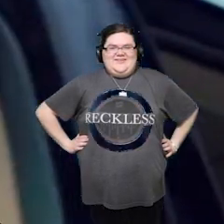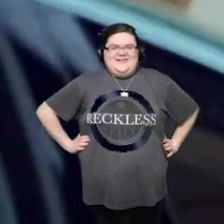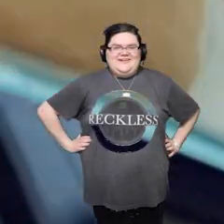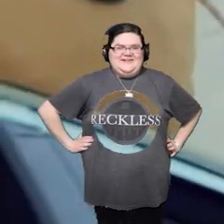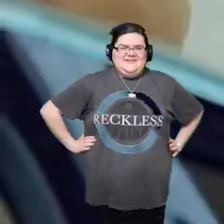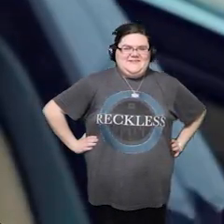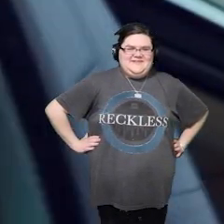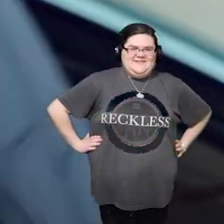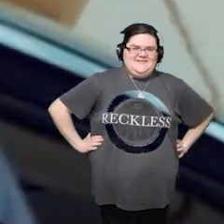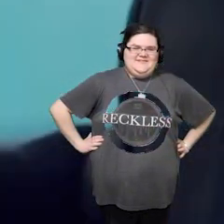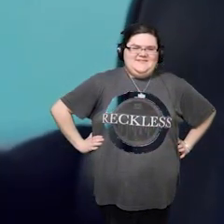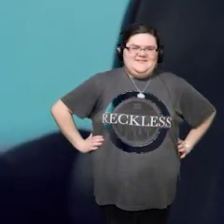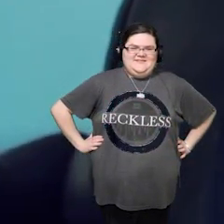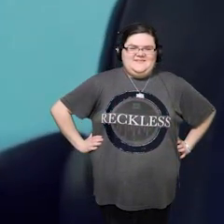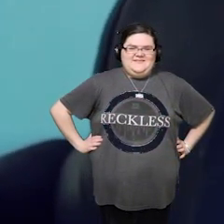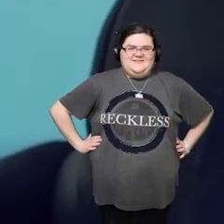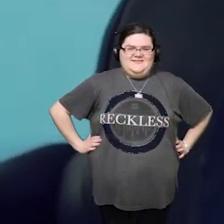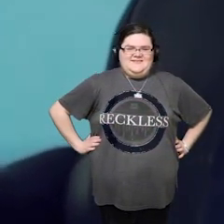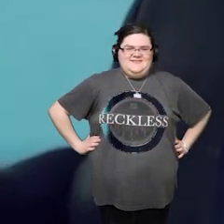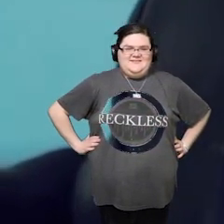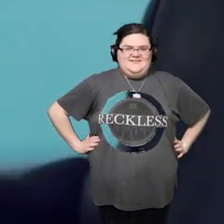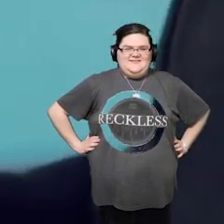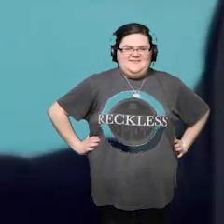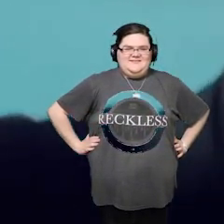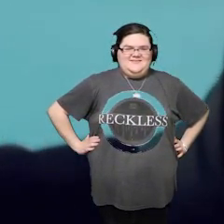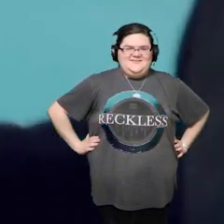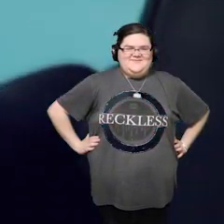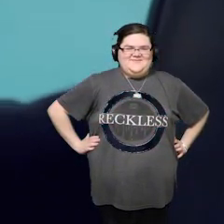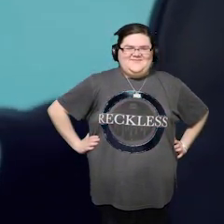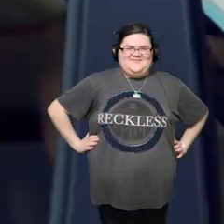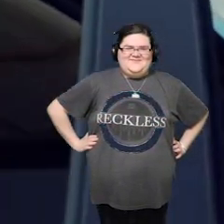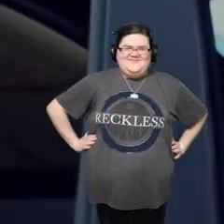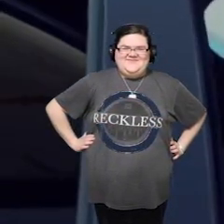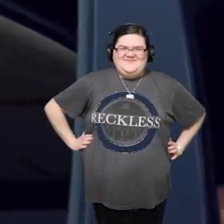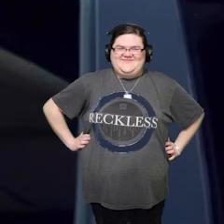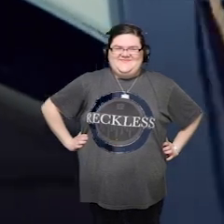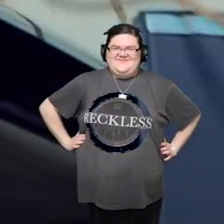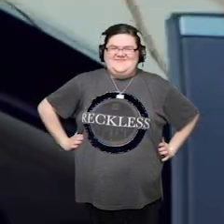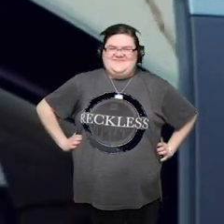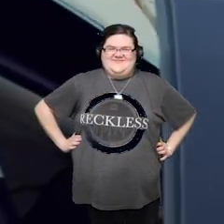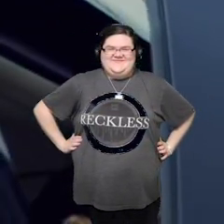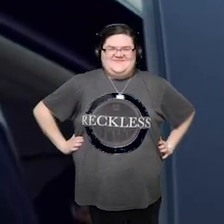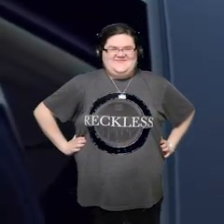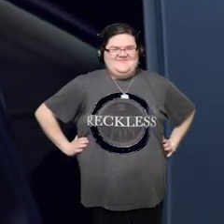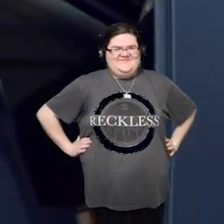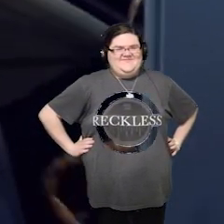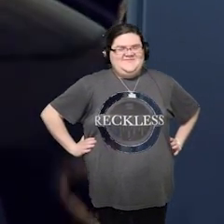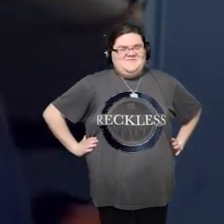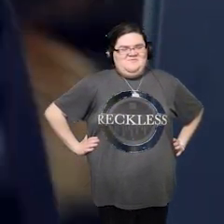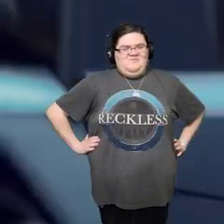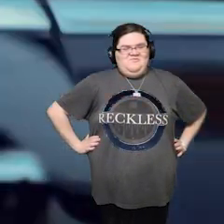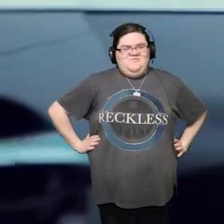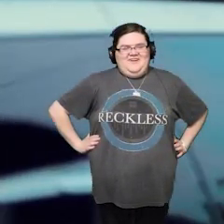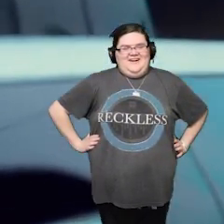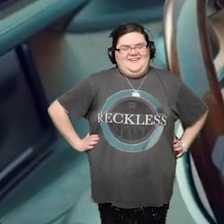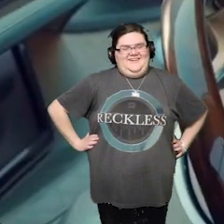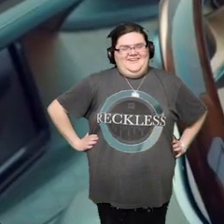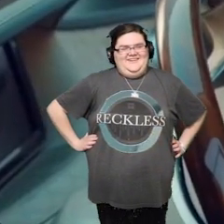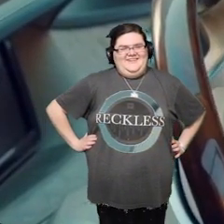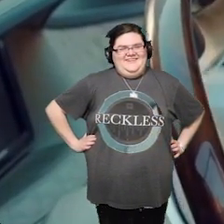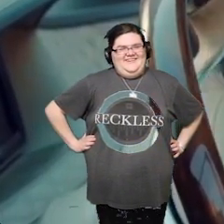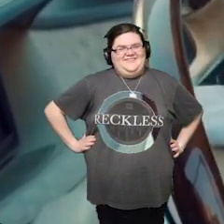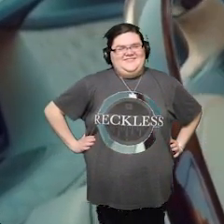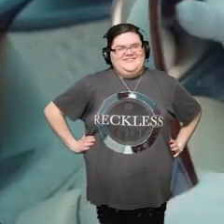we go. Where do you want to go, you little shit? What? Straight to the bank here. No cat.